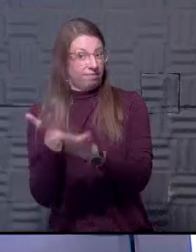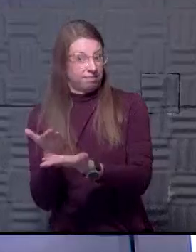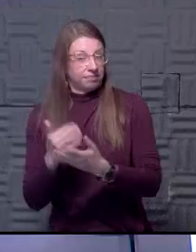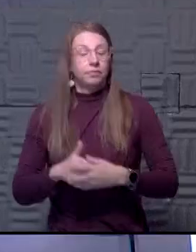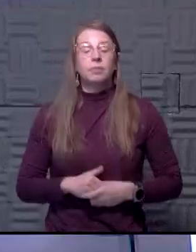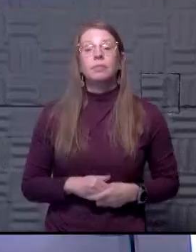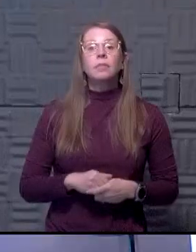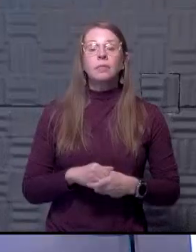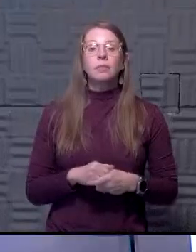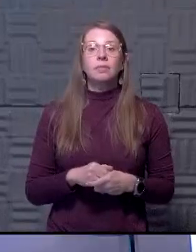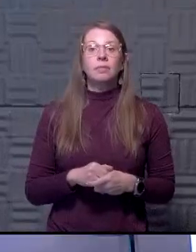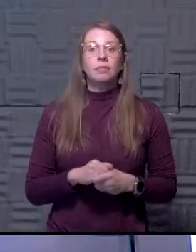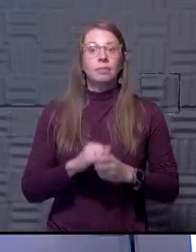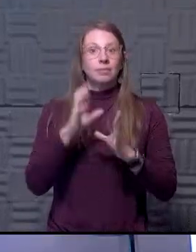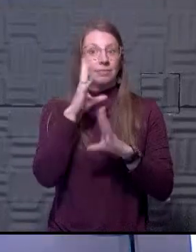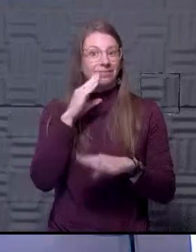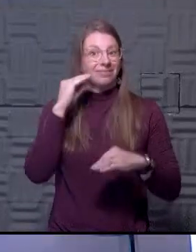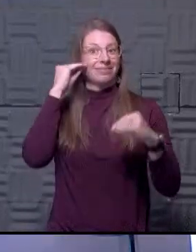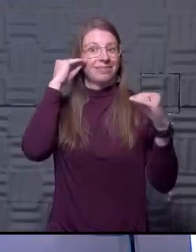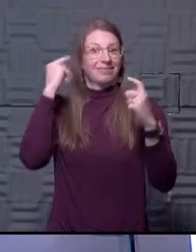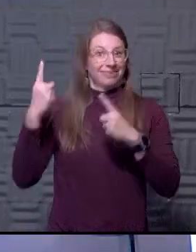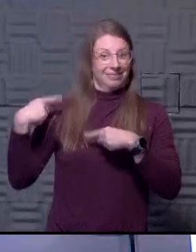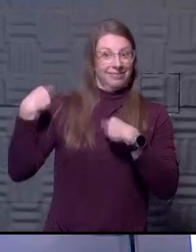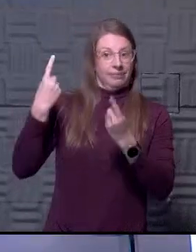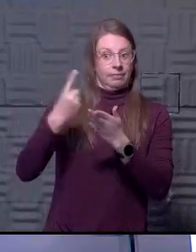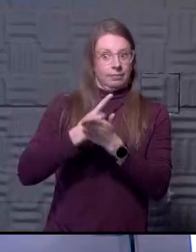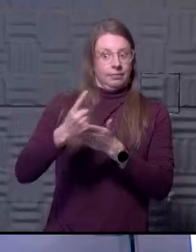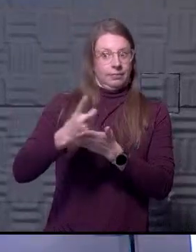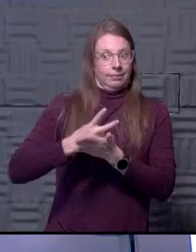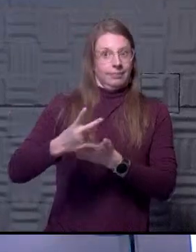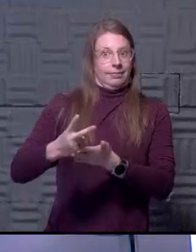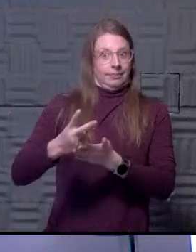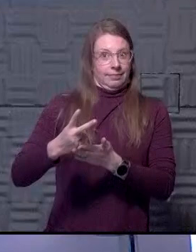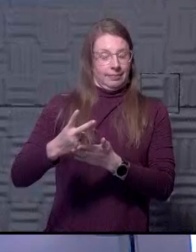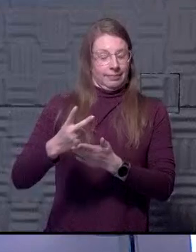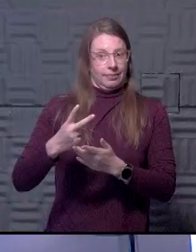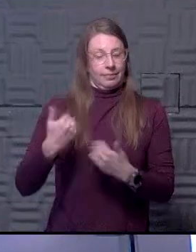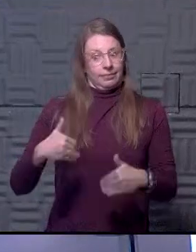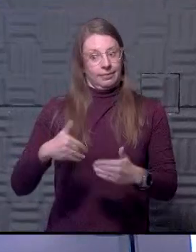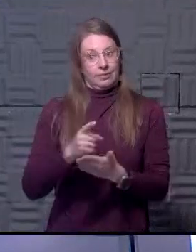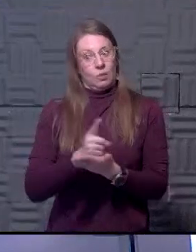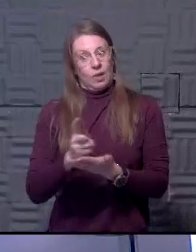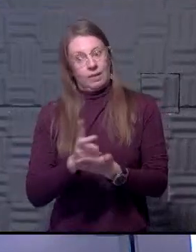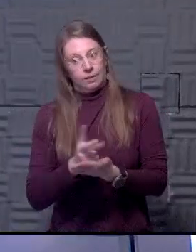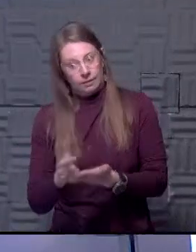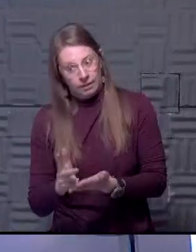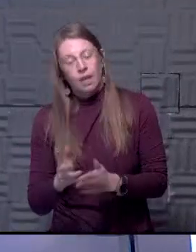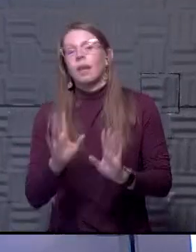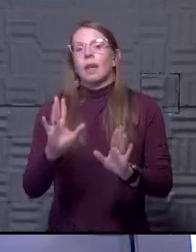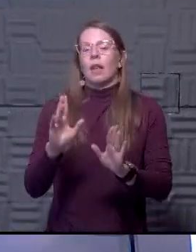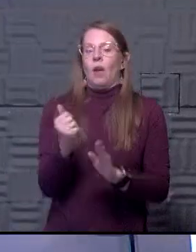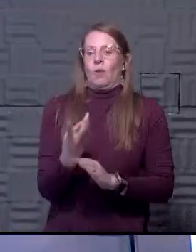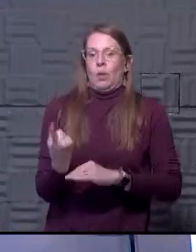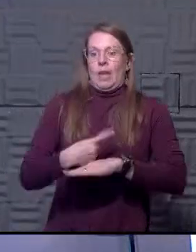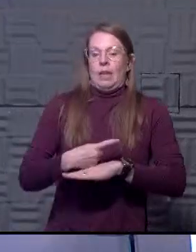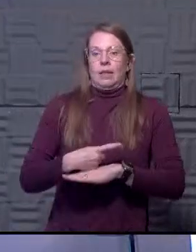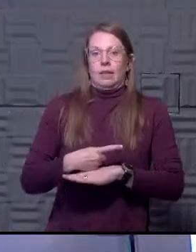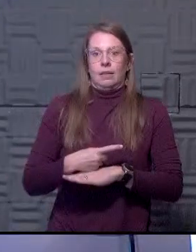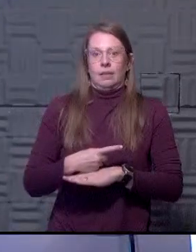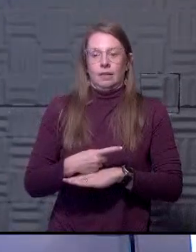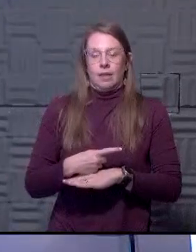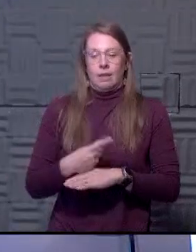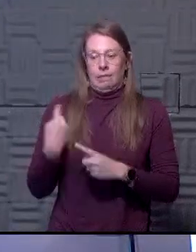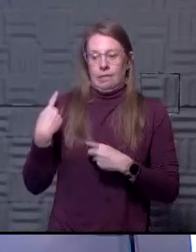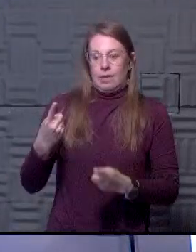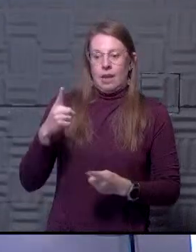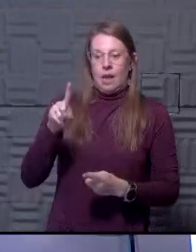know, I think we've had smiles on our faces for the last couple weeks. We have. Well, weeks is a long time. Well, after last that couple 102, that's true.